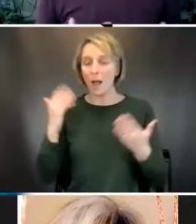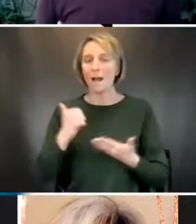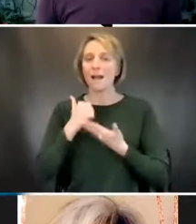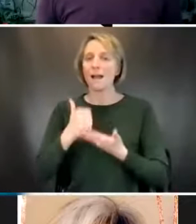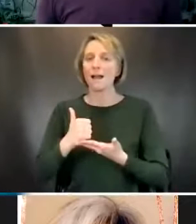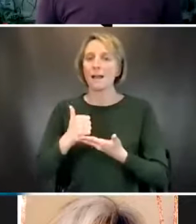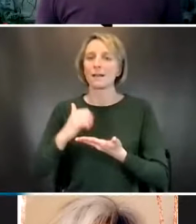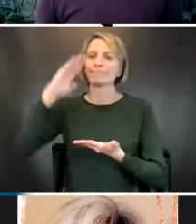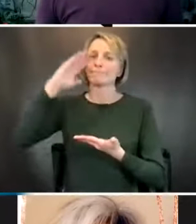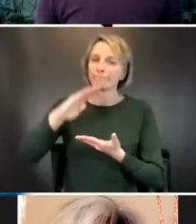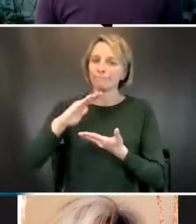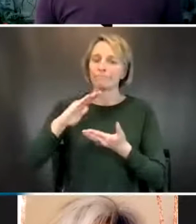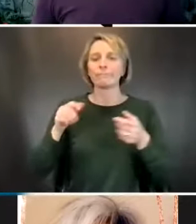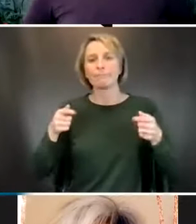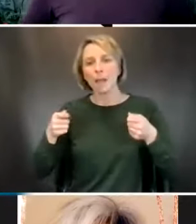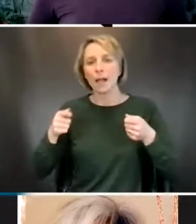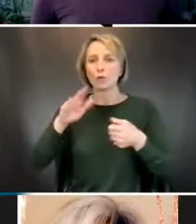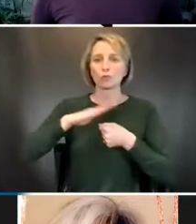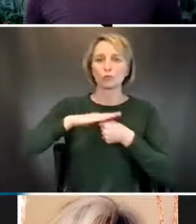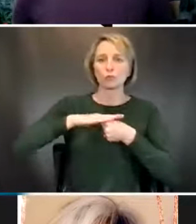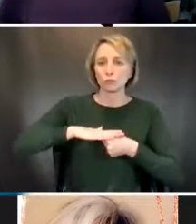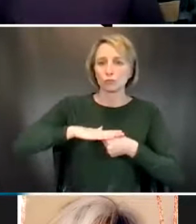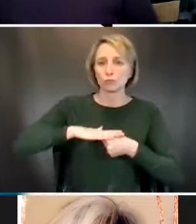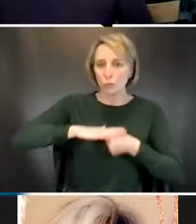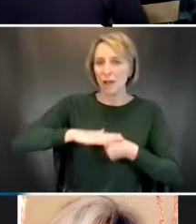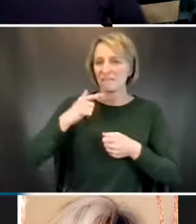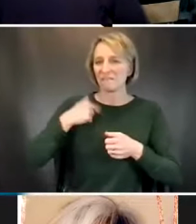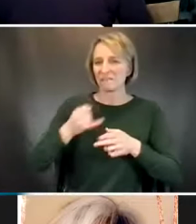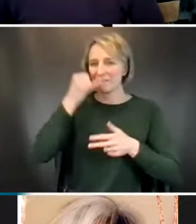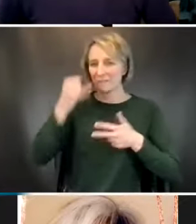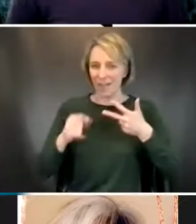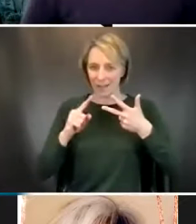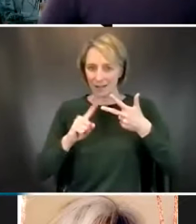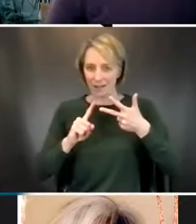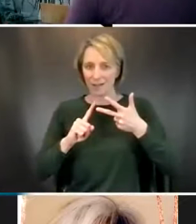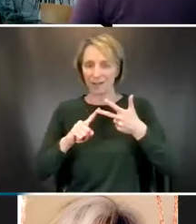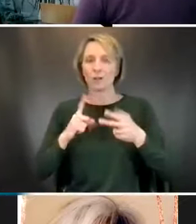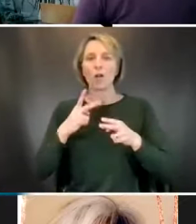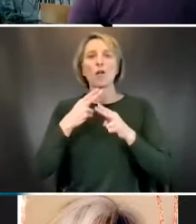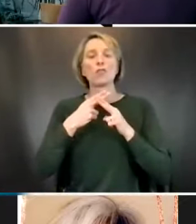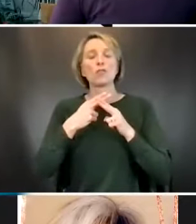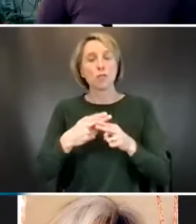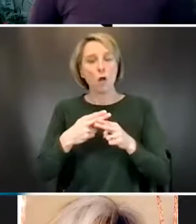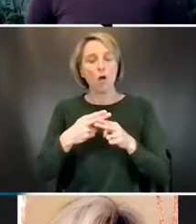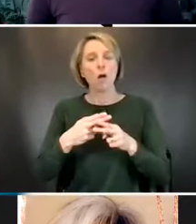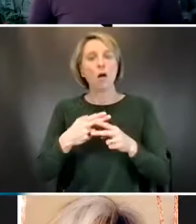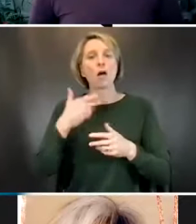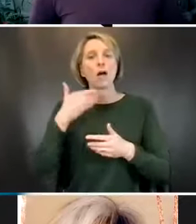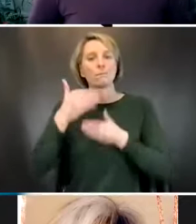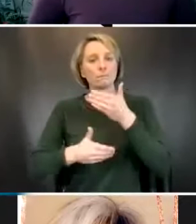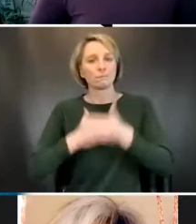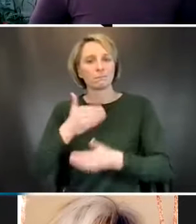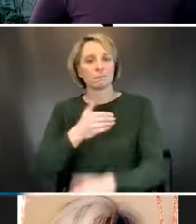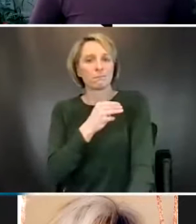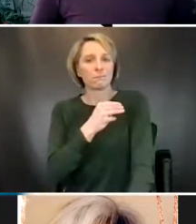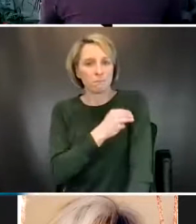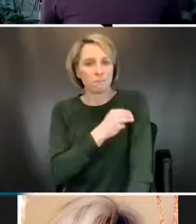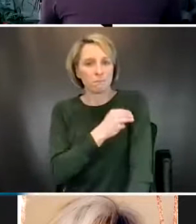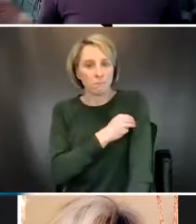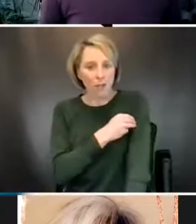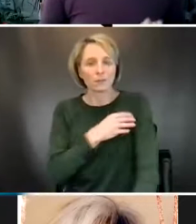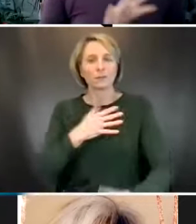stress management technique. And this is progressive muscle relaxation and breathing technique. So this is, again,